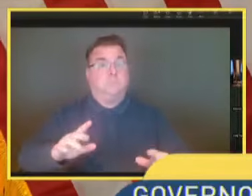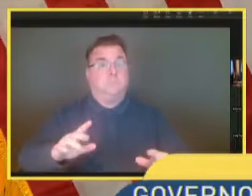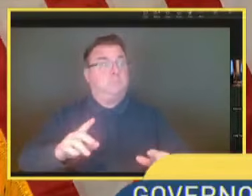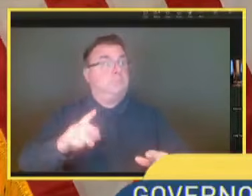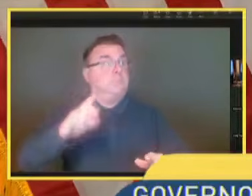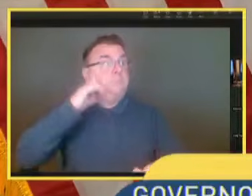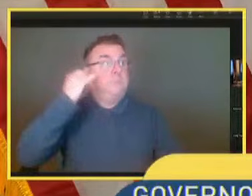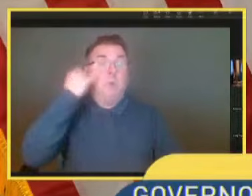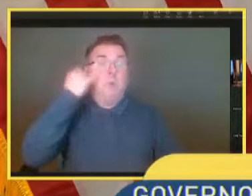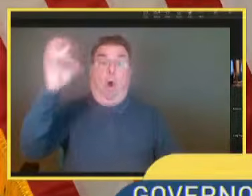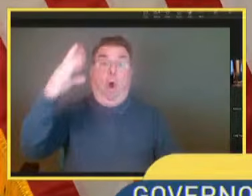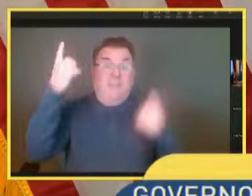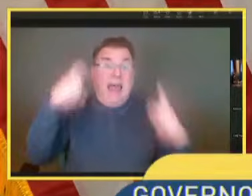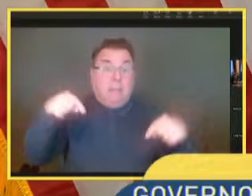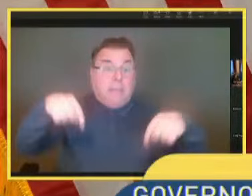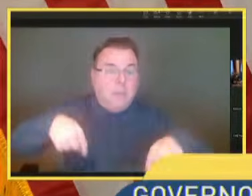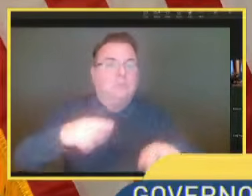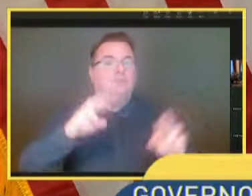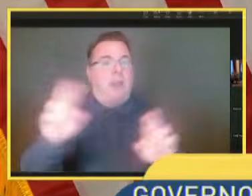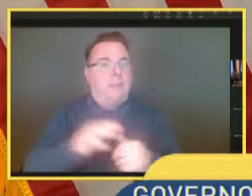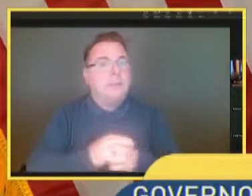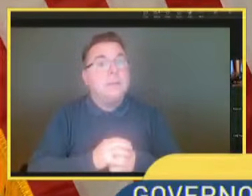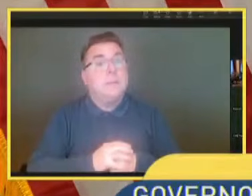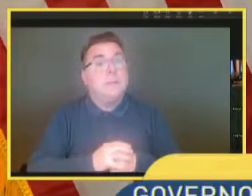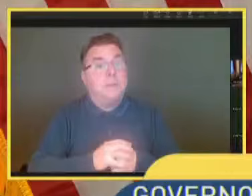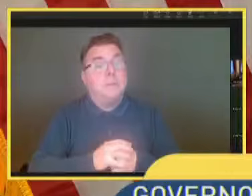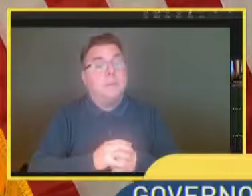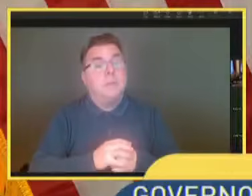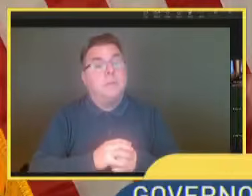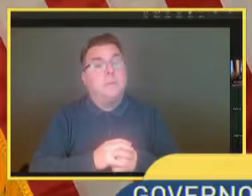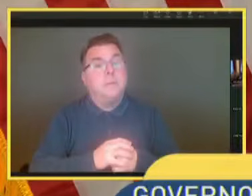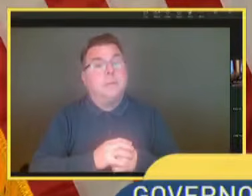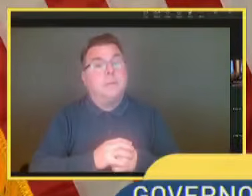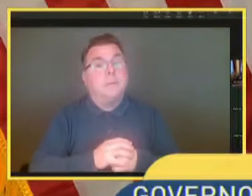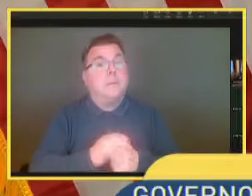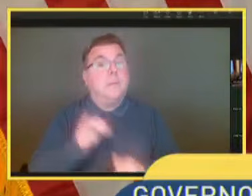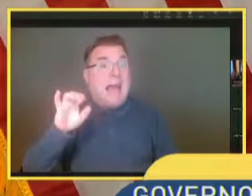big believer in that in life in general, and certainly in a case like this, where we have ICE agents